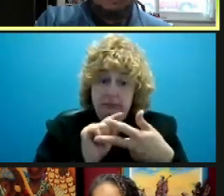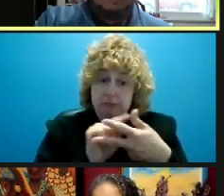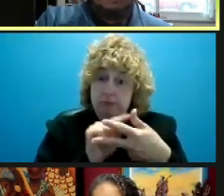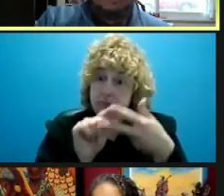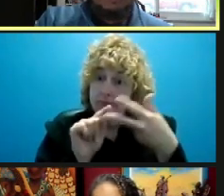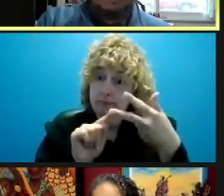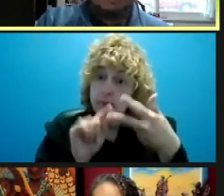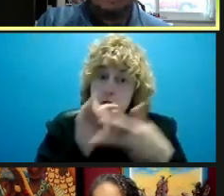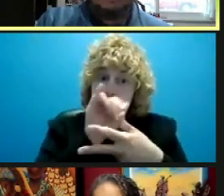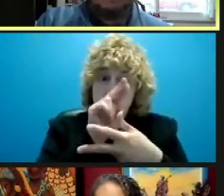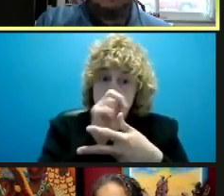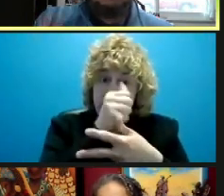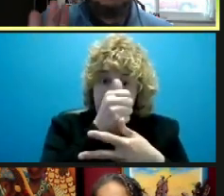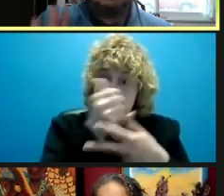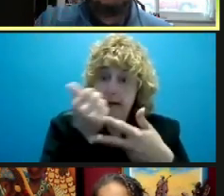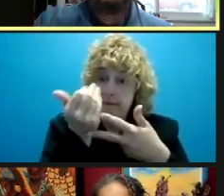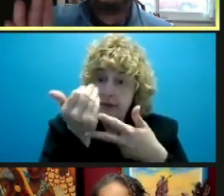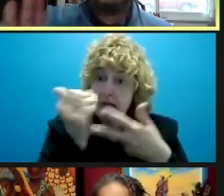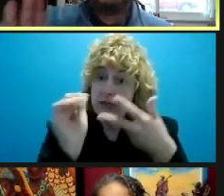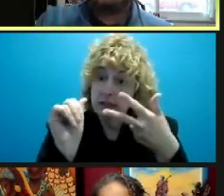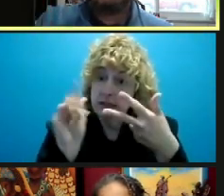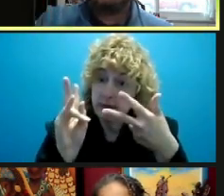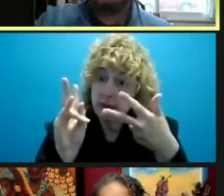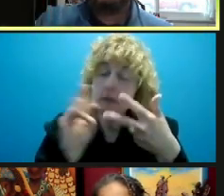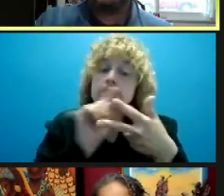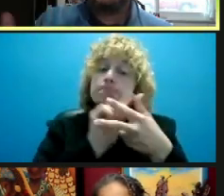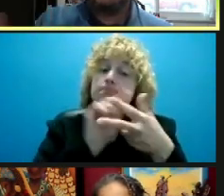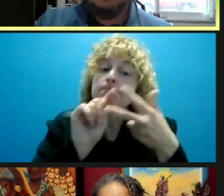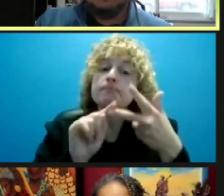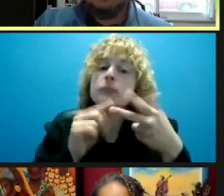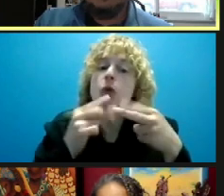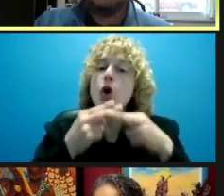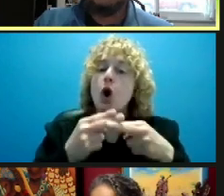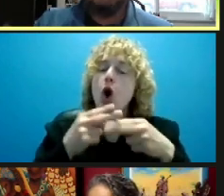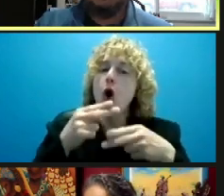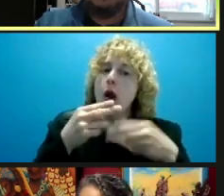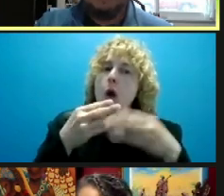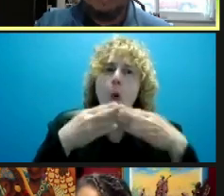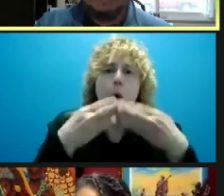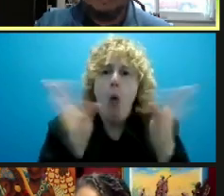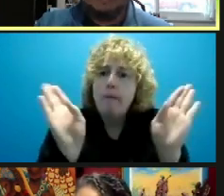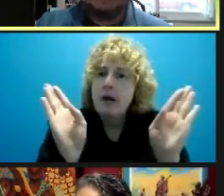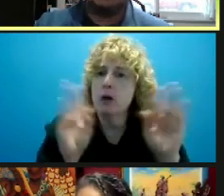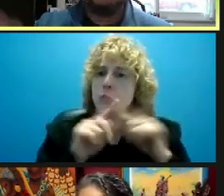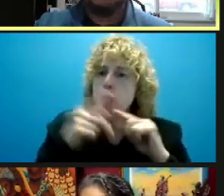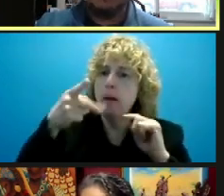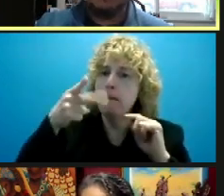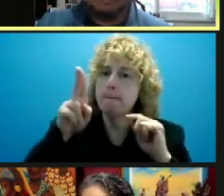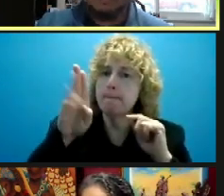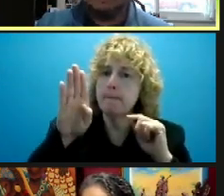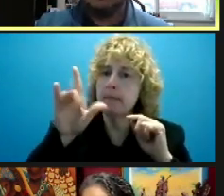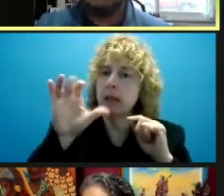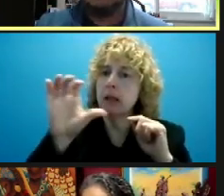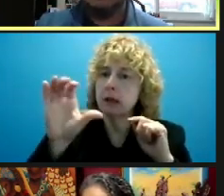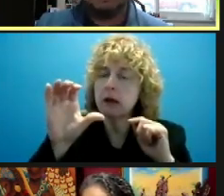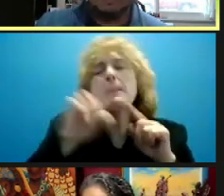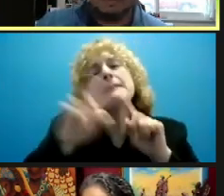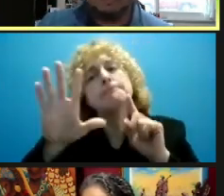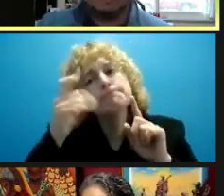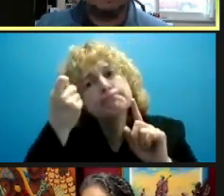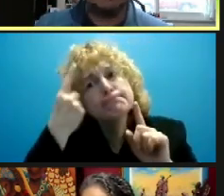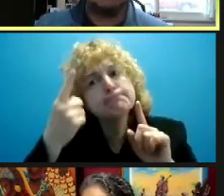June 10, 15, and 17th. They are what they call public hearings. And because they are public hearings, they have some rules and they follow the